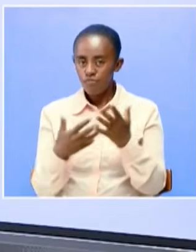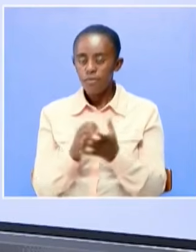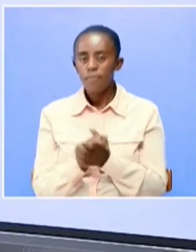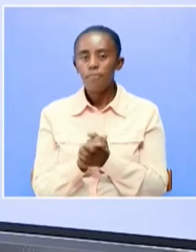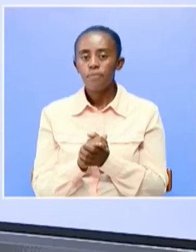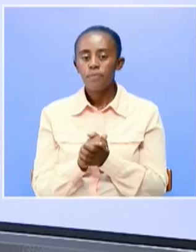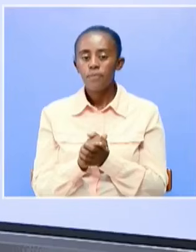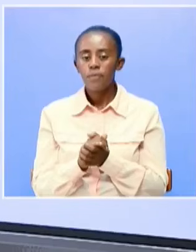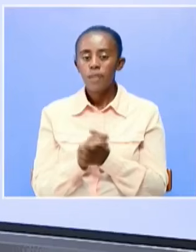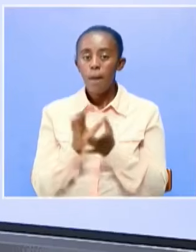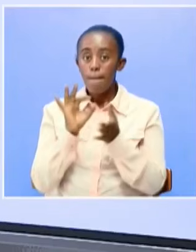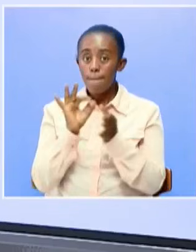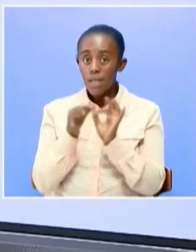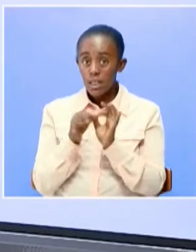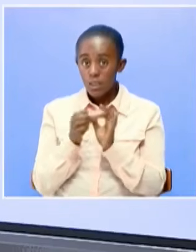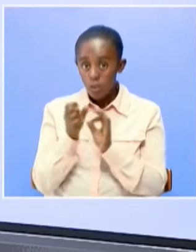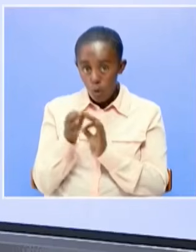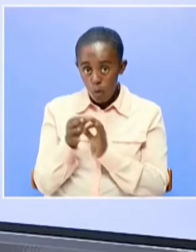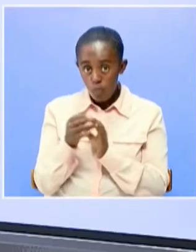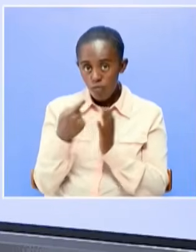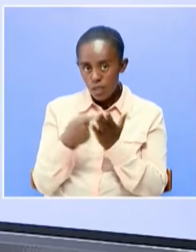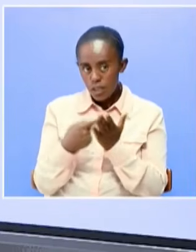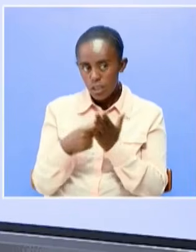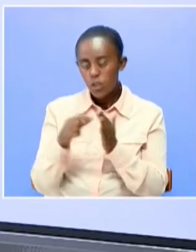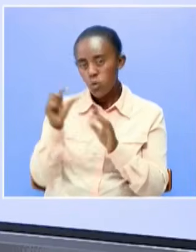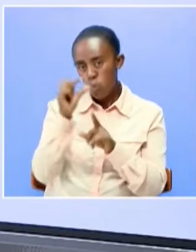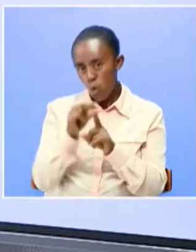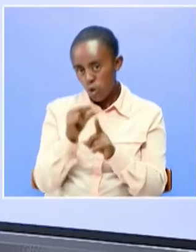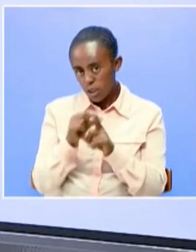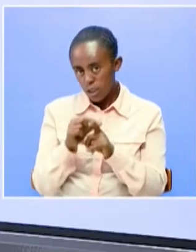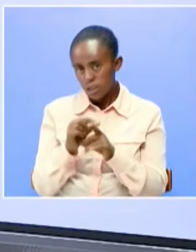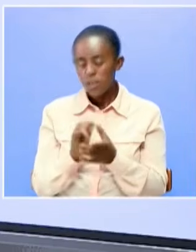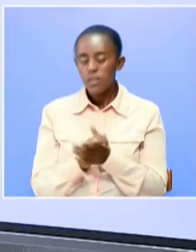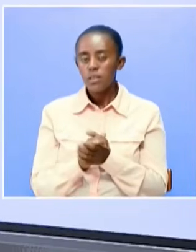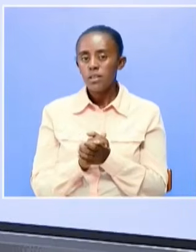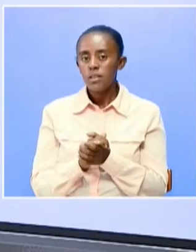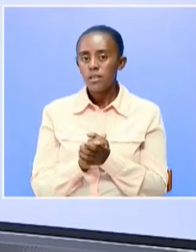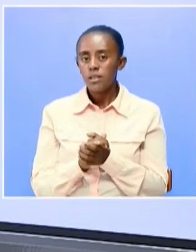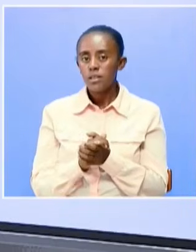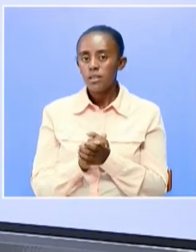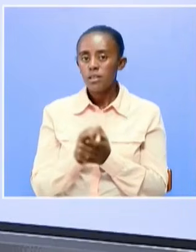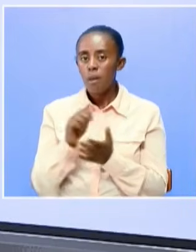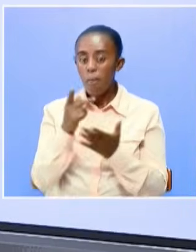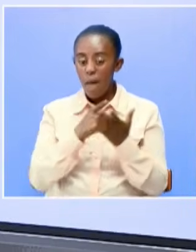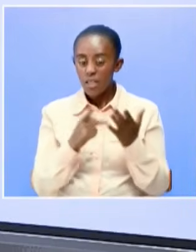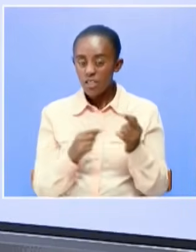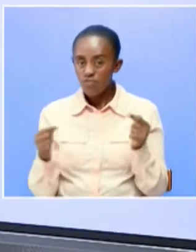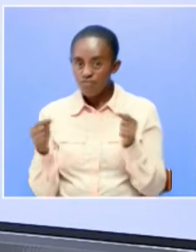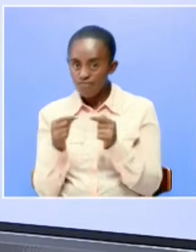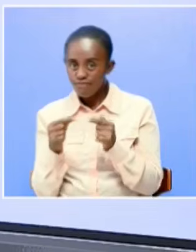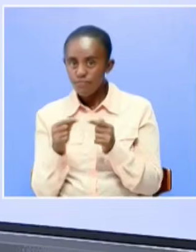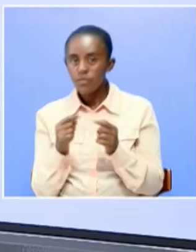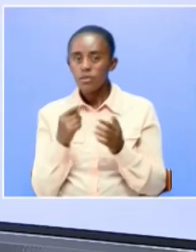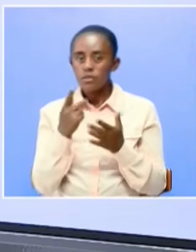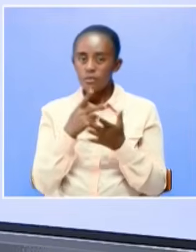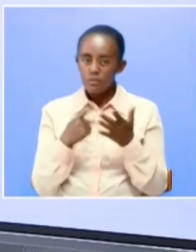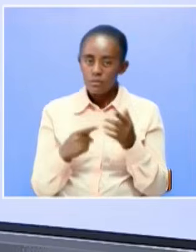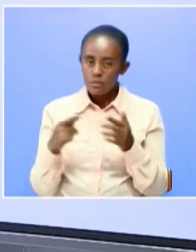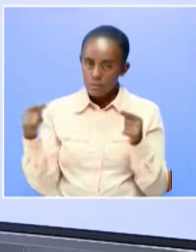Write the meanings of these words. According to the passage, the word